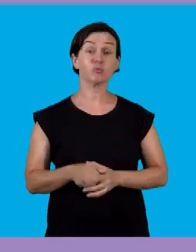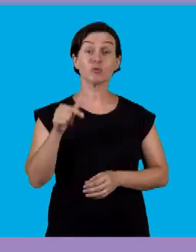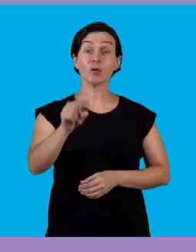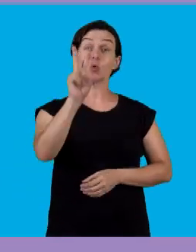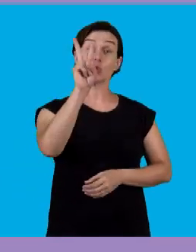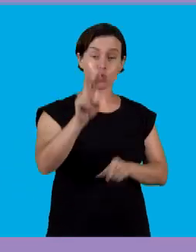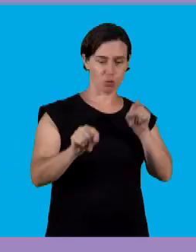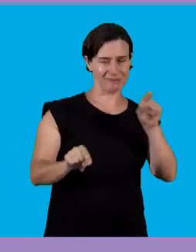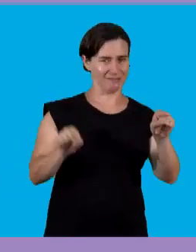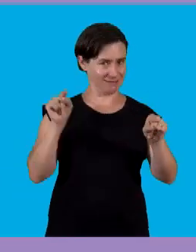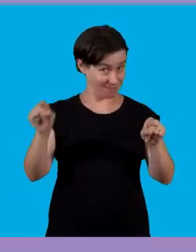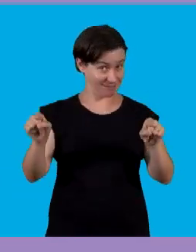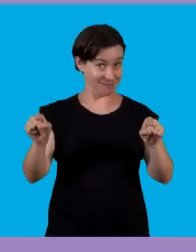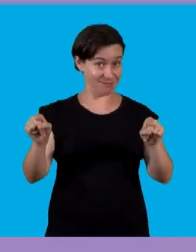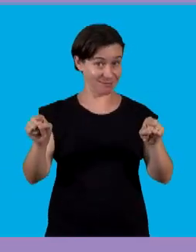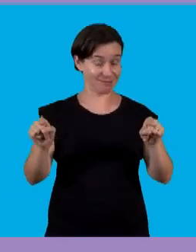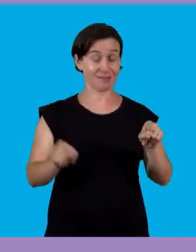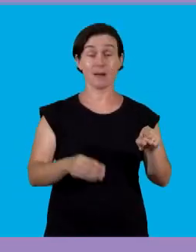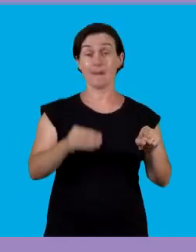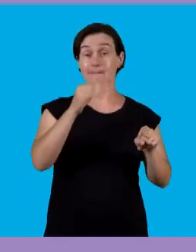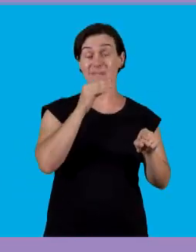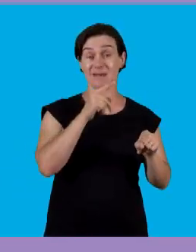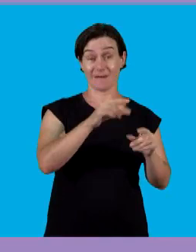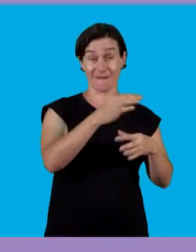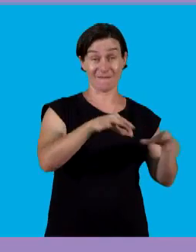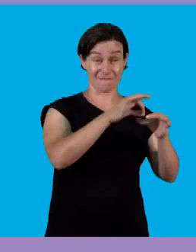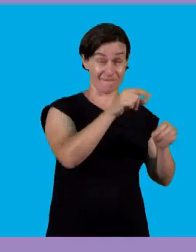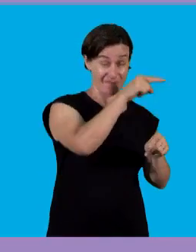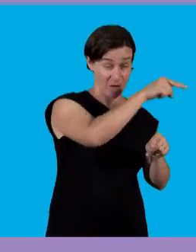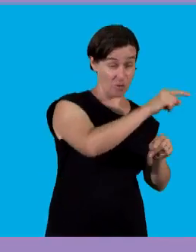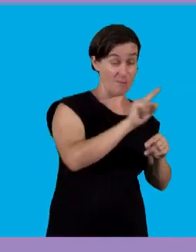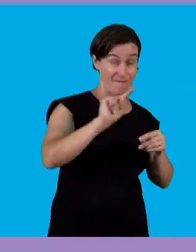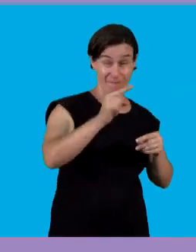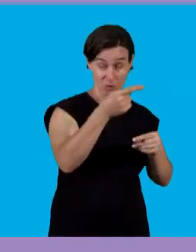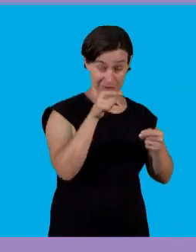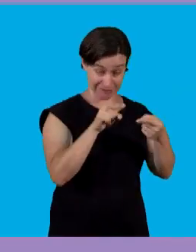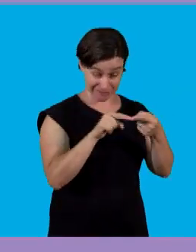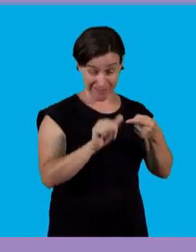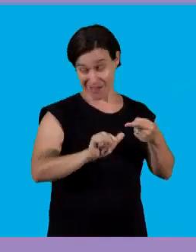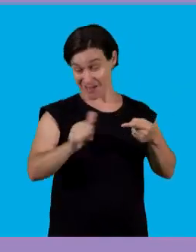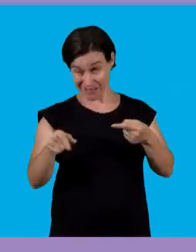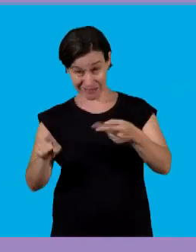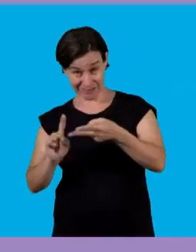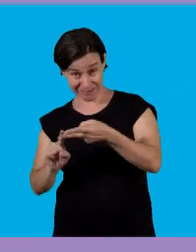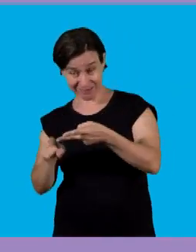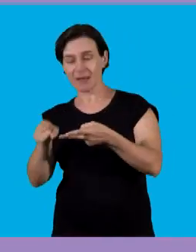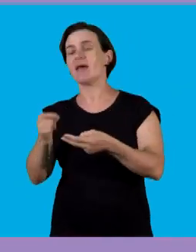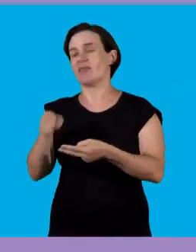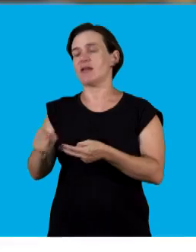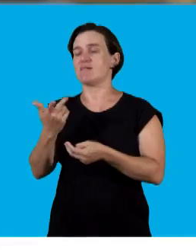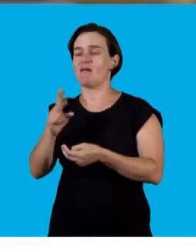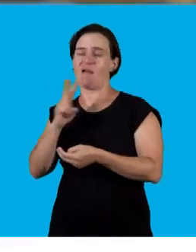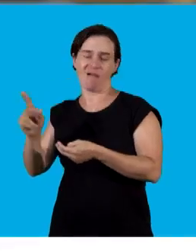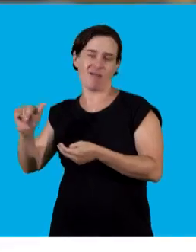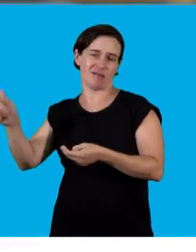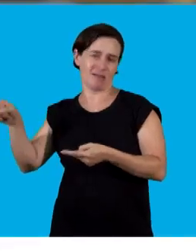flow diagram has 2 parts to it. That means that our input value is going to go through one part of the rule and